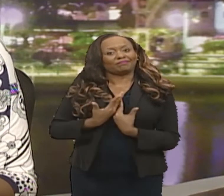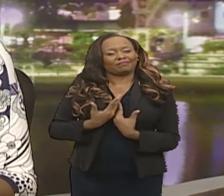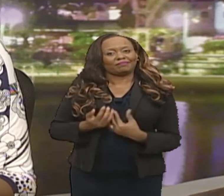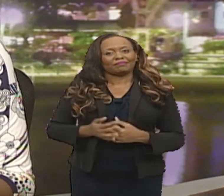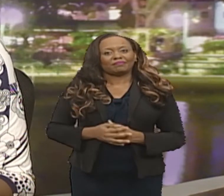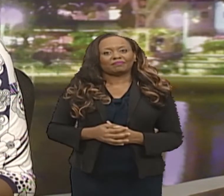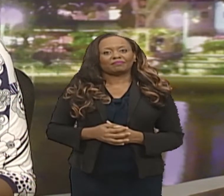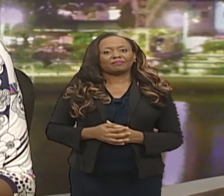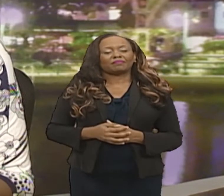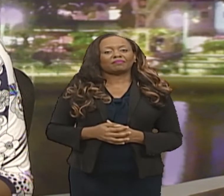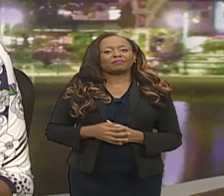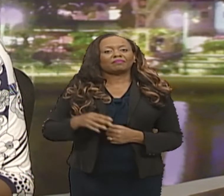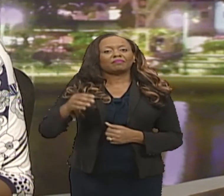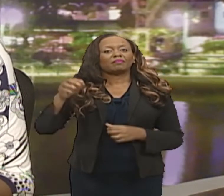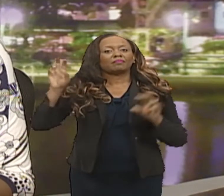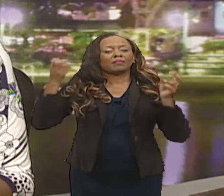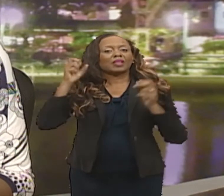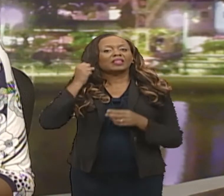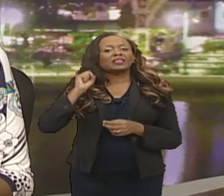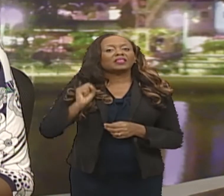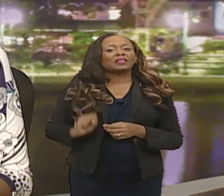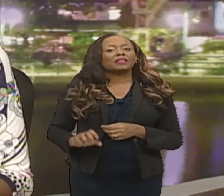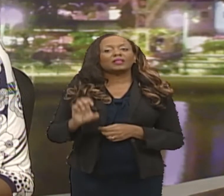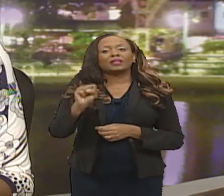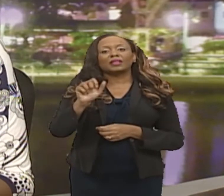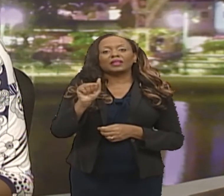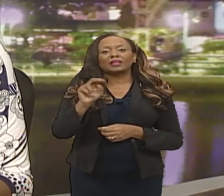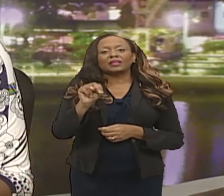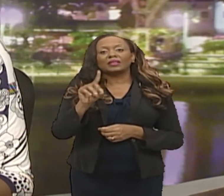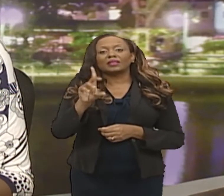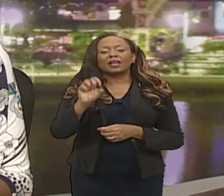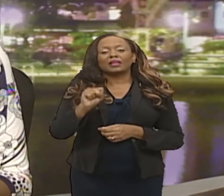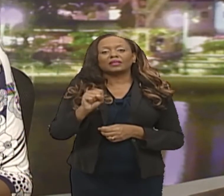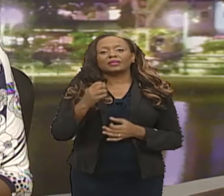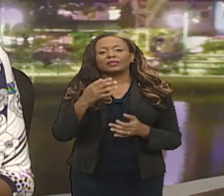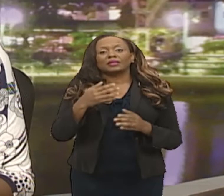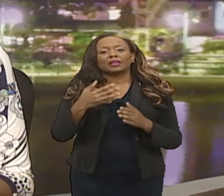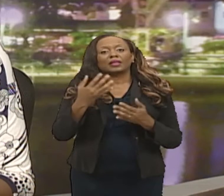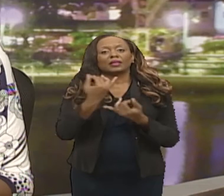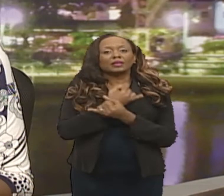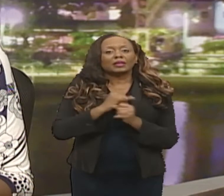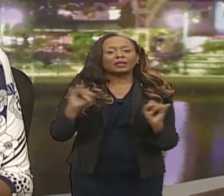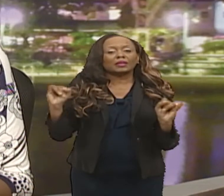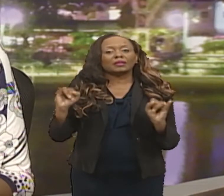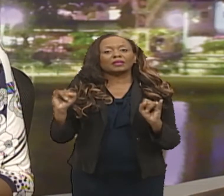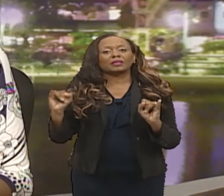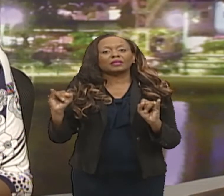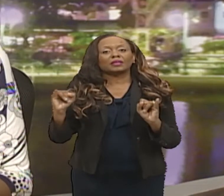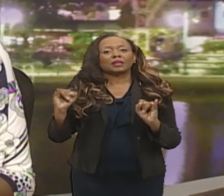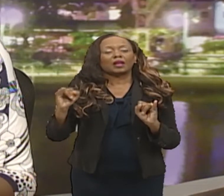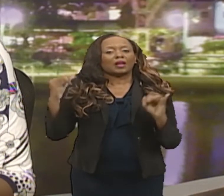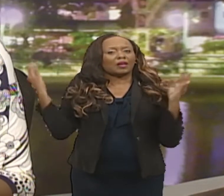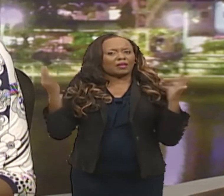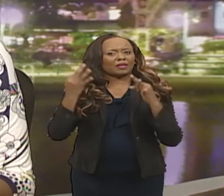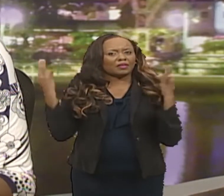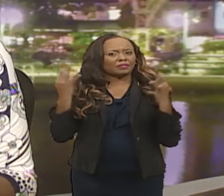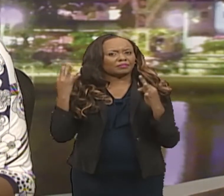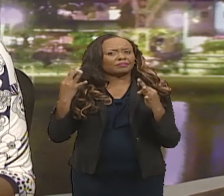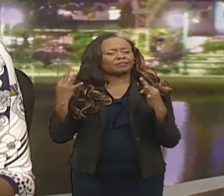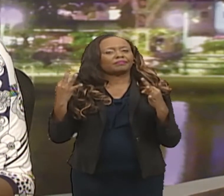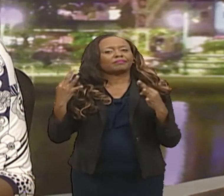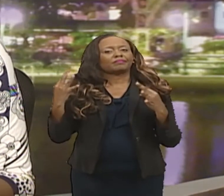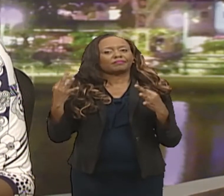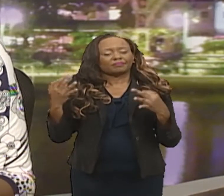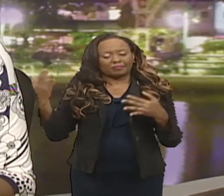Silver Sands Pre-Independence All-Day Community and Block Festival, Terry Toyan Bino, has issued an